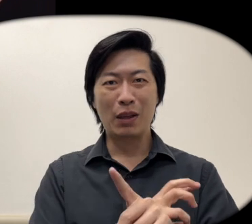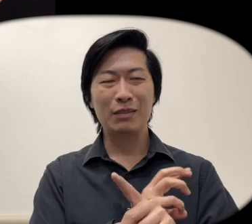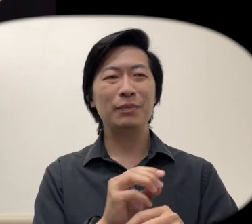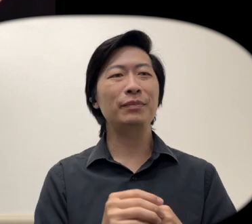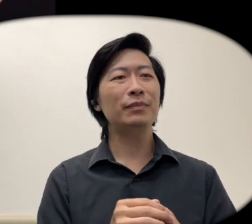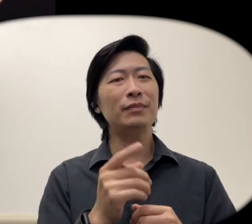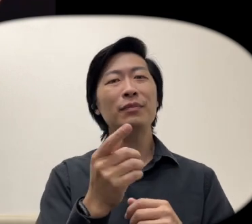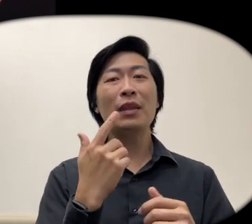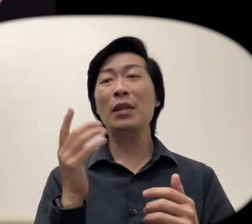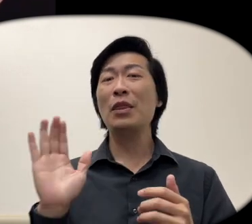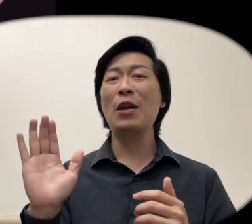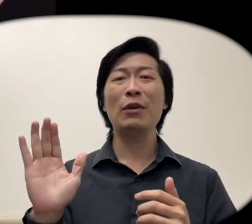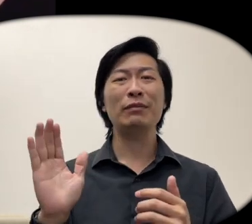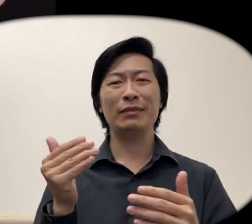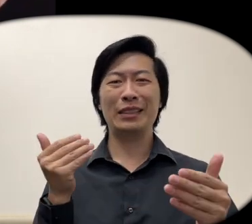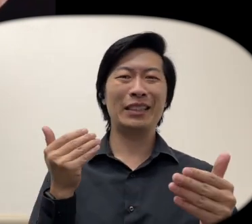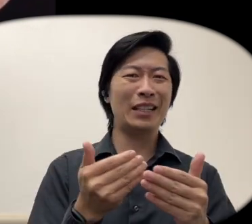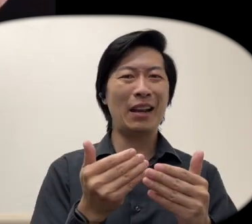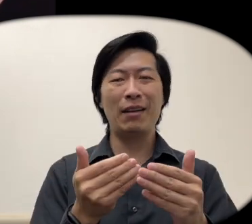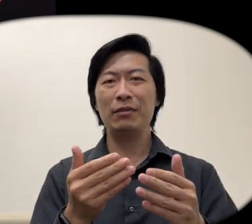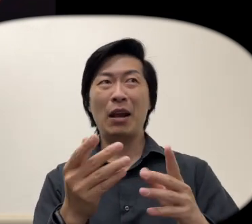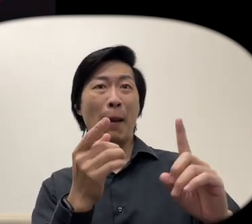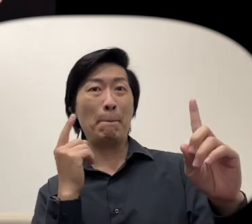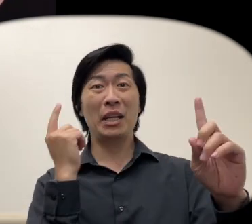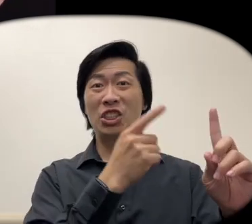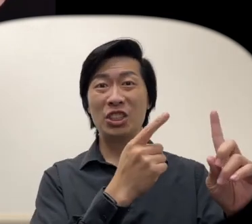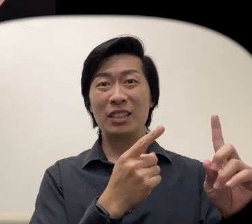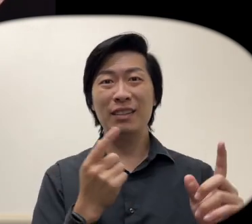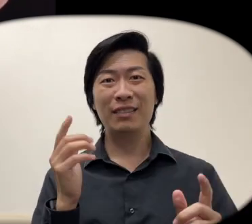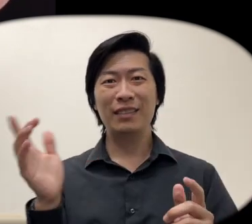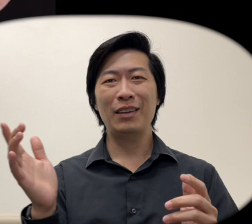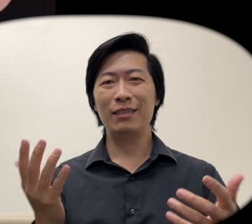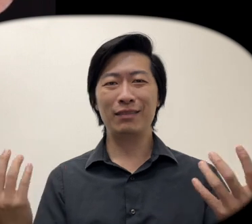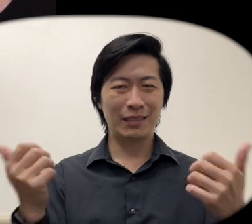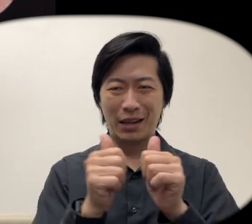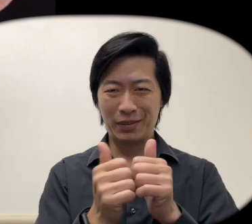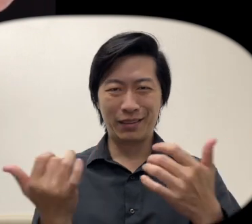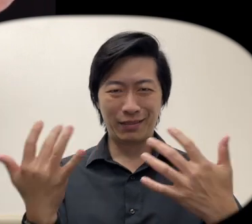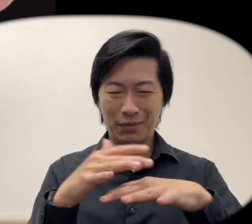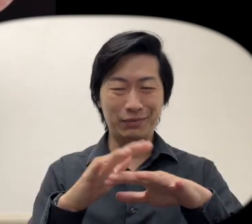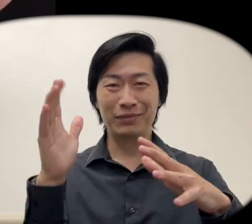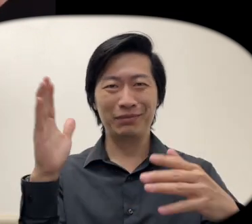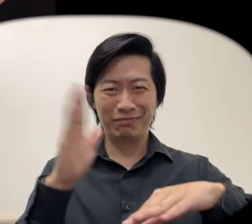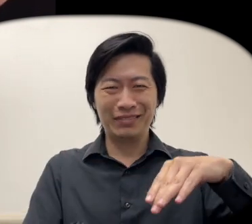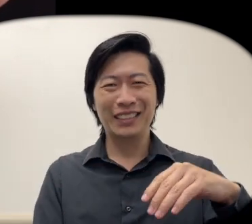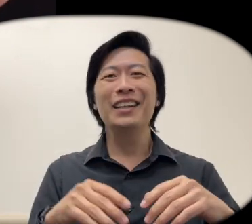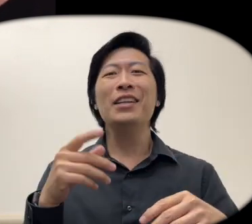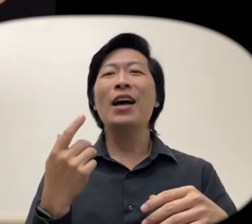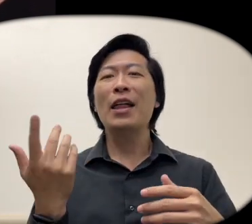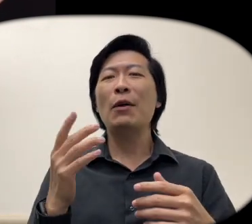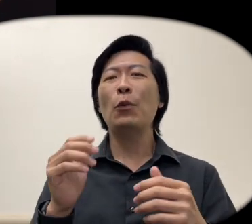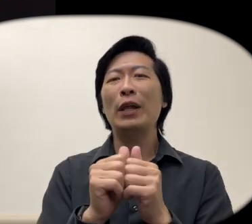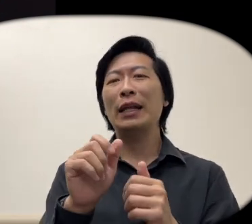things that they highlighted about their near-term ambitions is their collaboration, I can't even pronounce it, with Tesla. And this